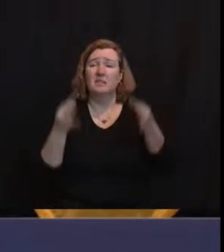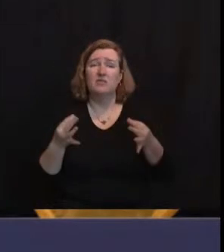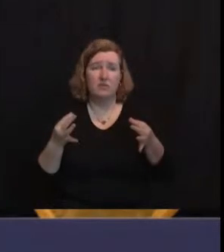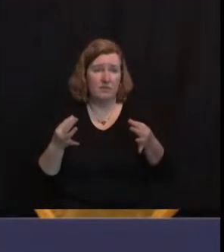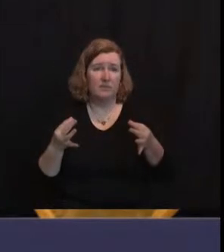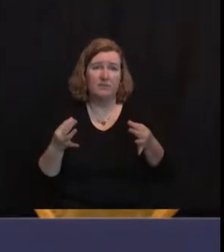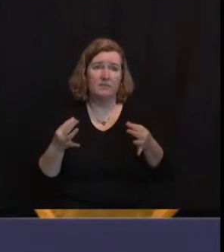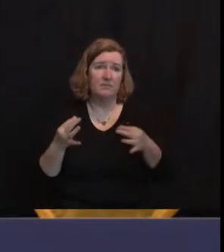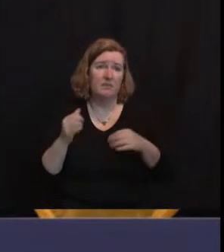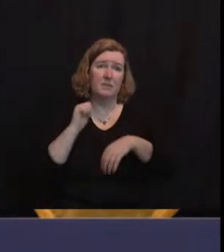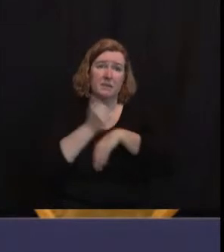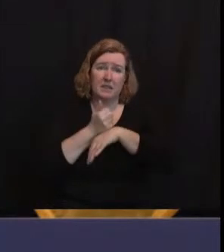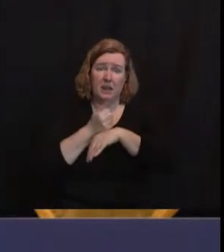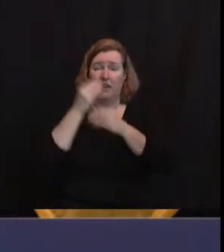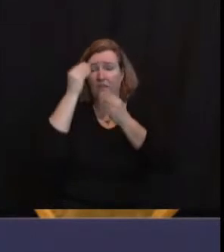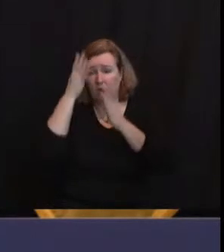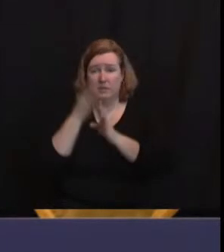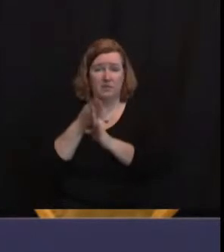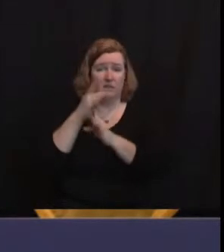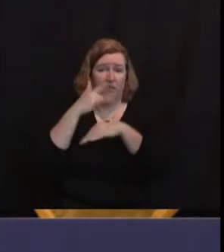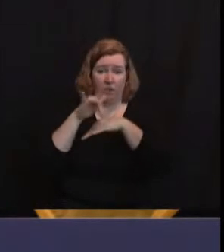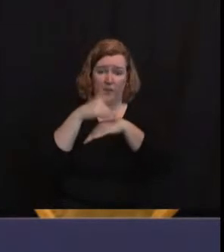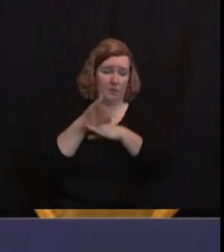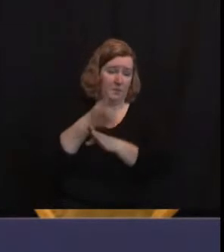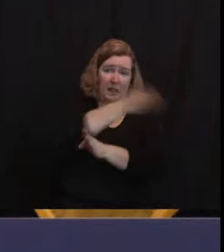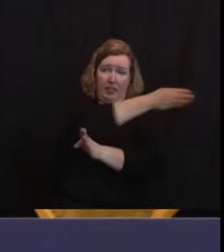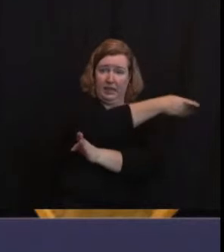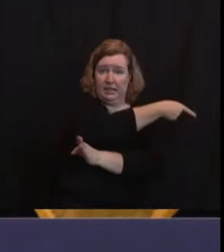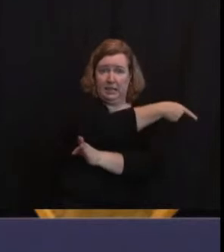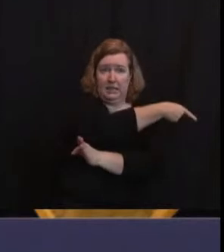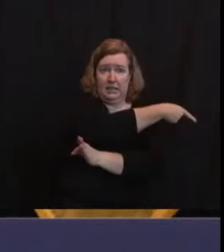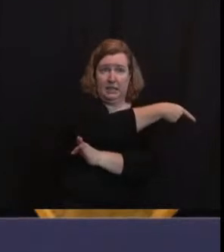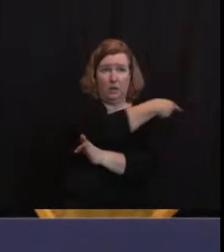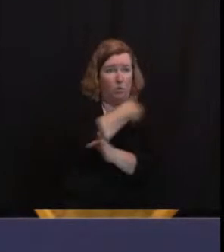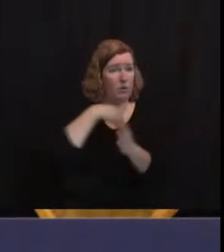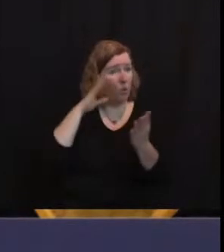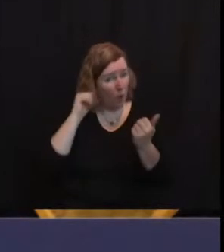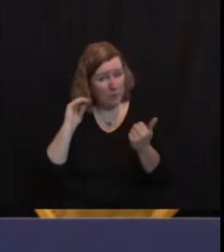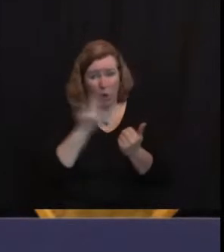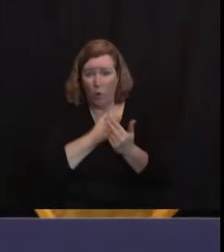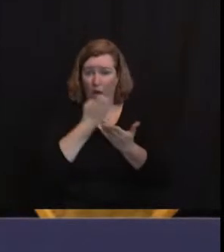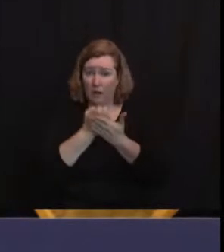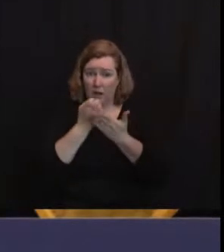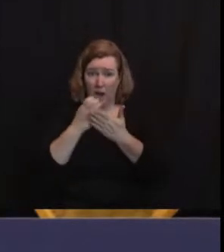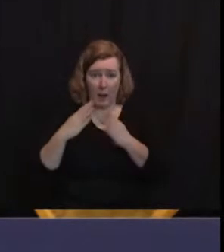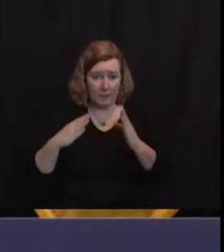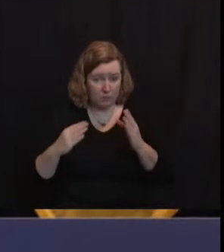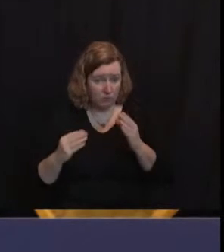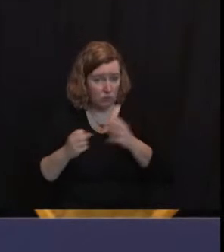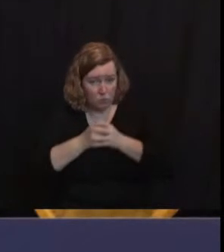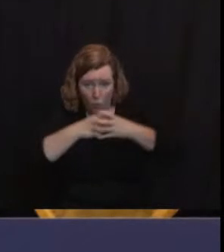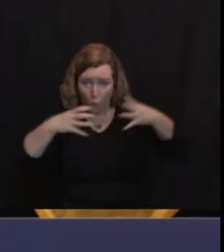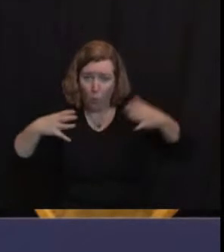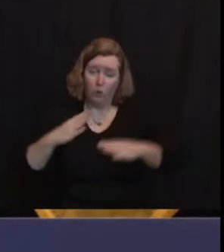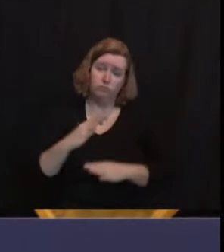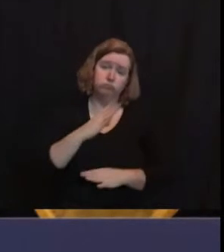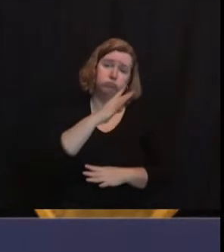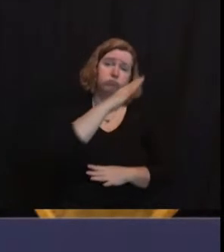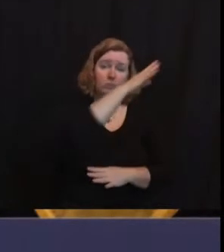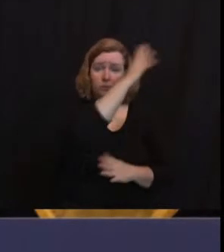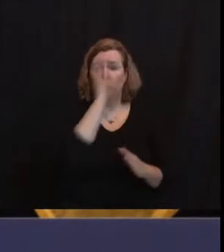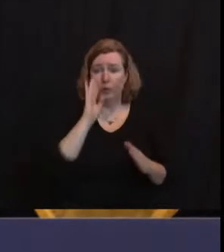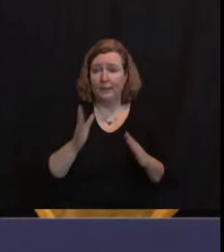that's what we're going to stick with. I hope our economy continues to grow. We'll give you one more only because you didn't have a PowerPoint presentation, unlike